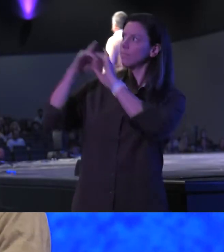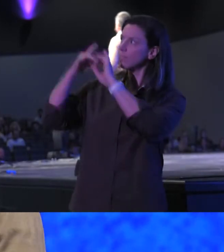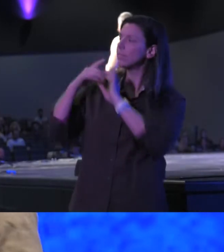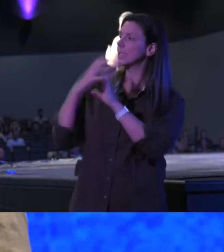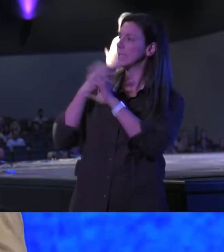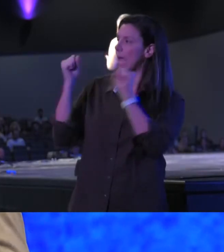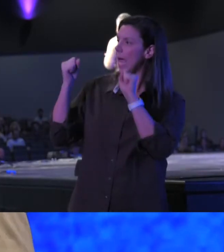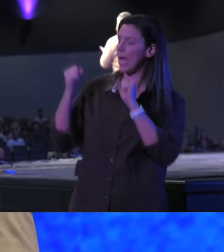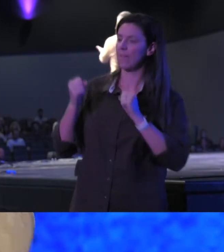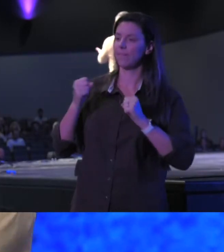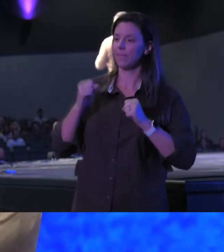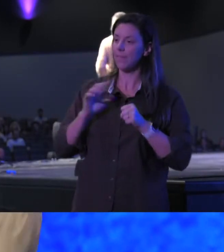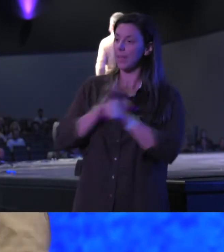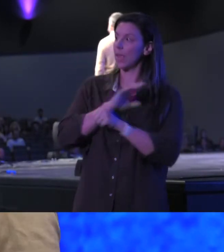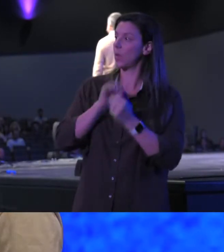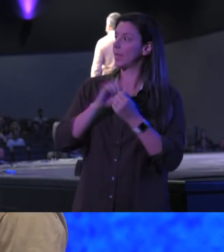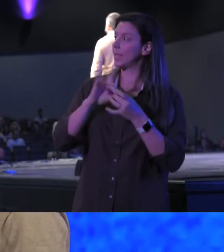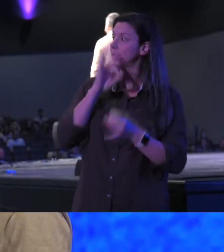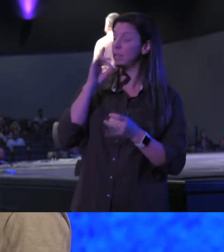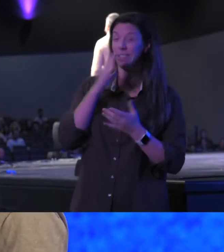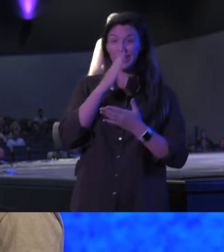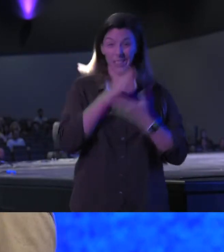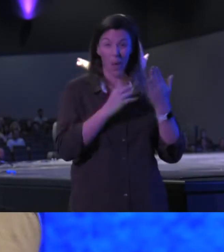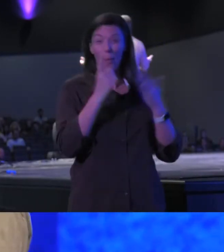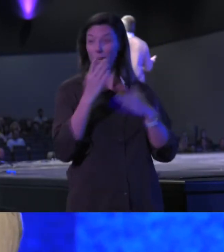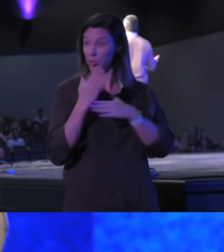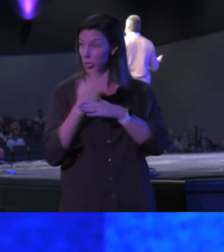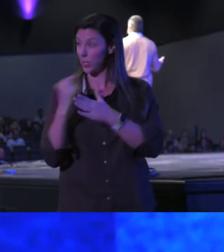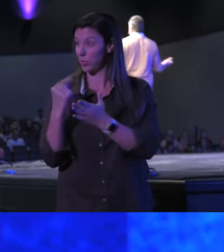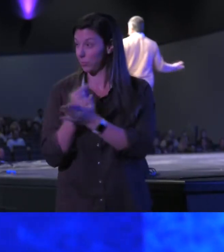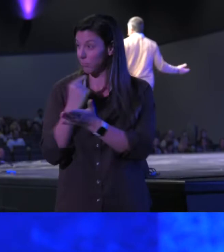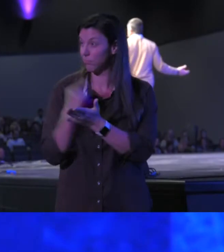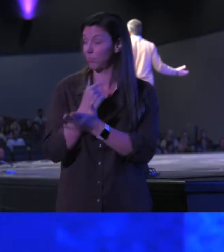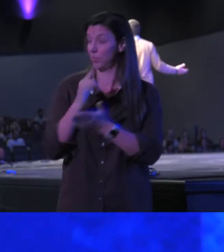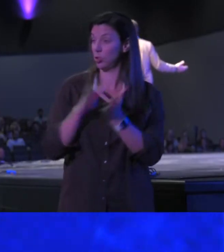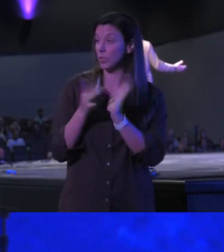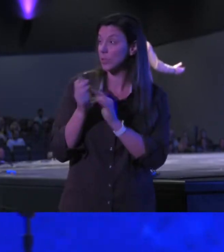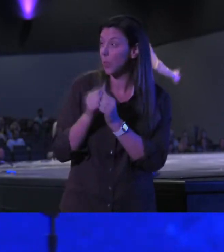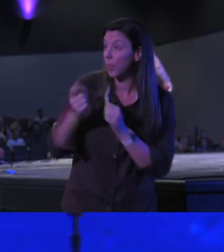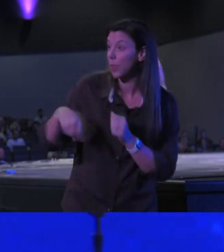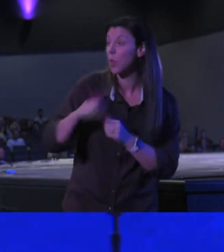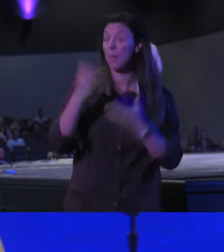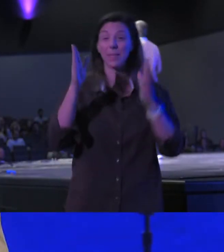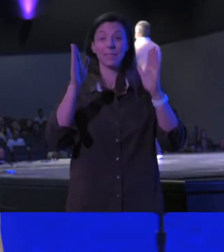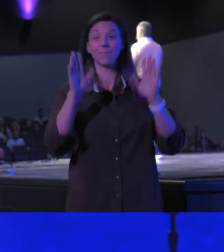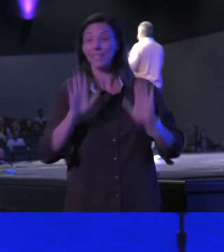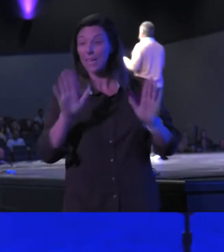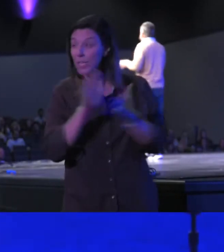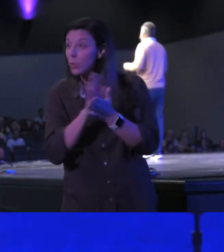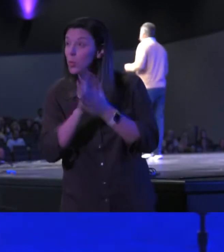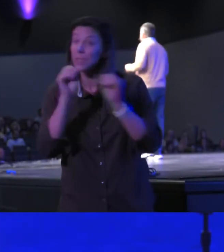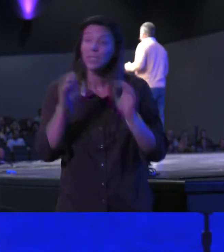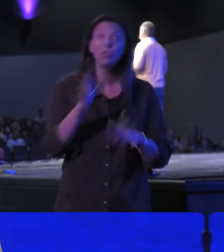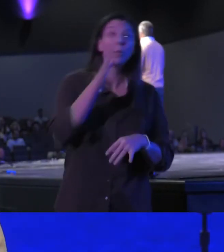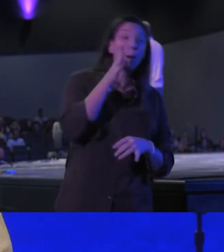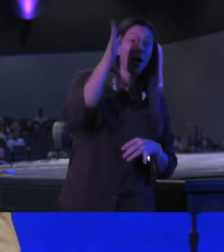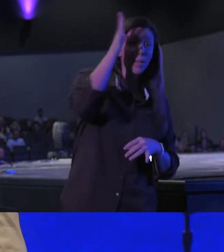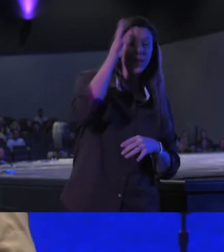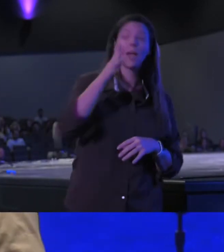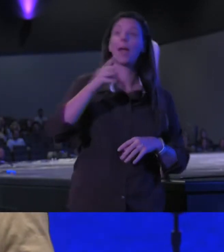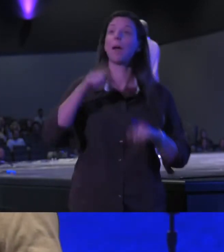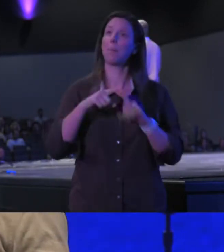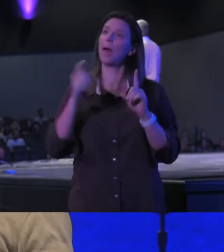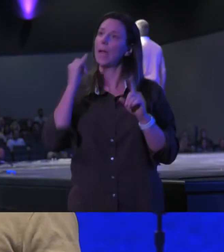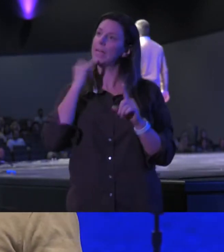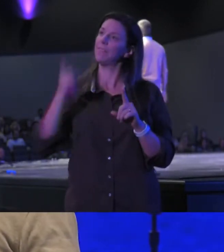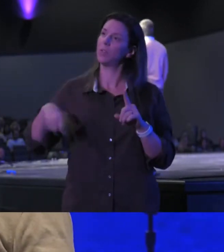filled with His Spirit, somebody told you about Jesus. May have been a Sunday school teacher, may have been a mom or a dad. But if you go back far enough,